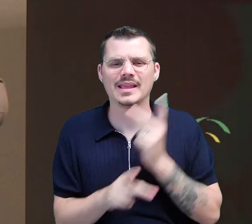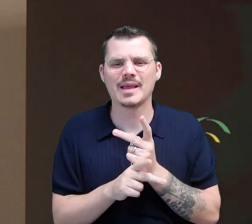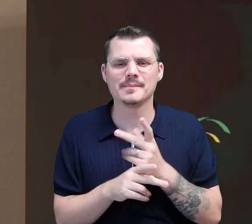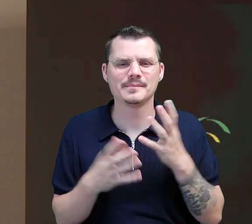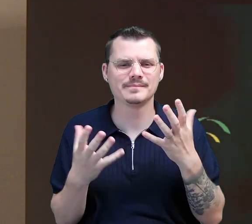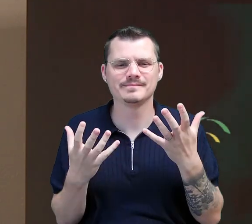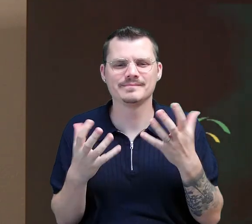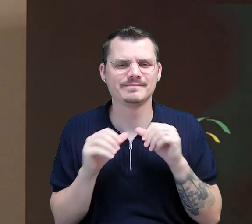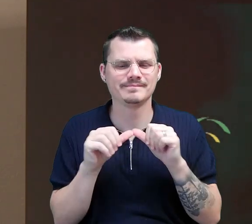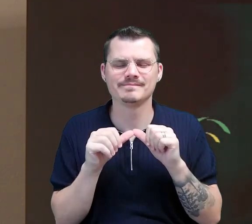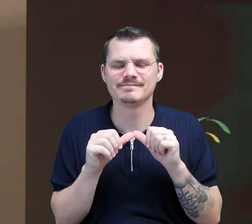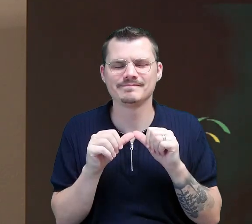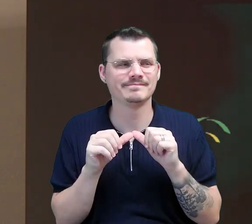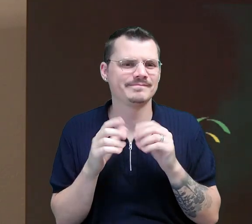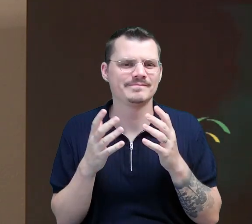kept doing